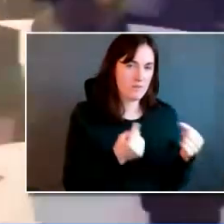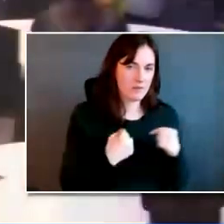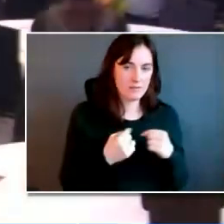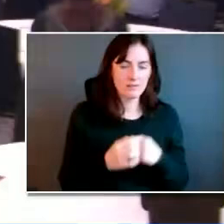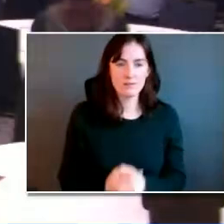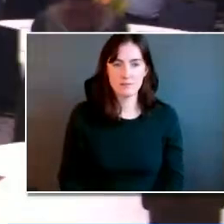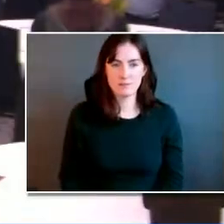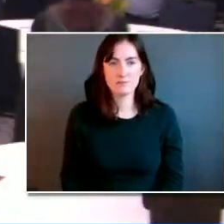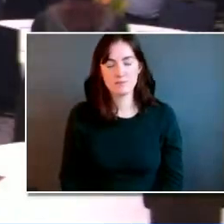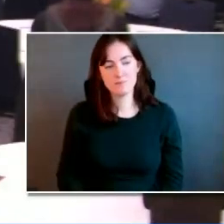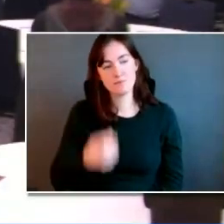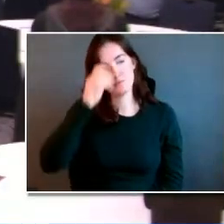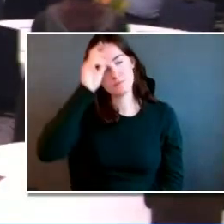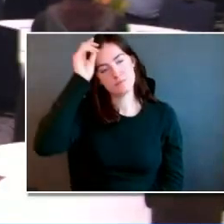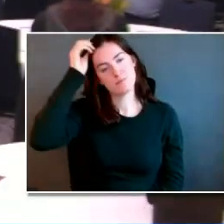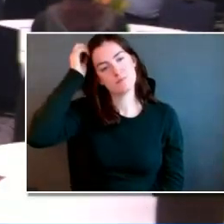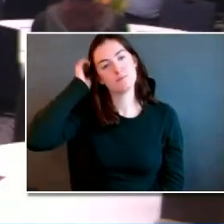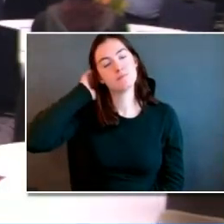thank you.